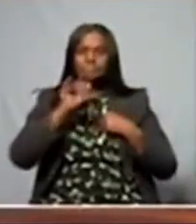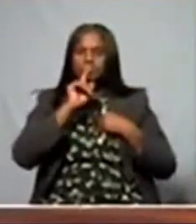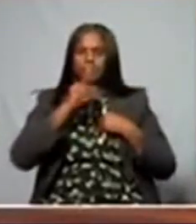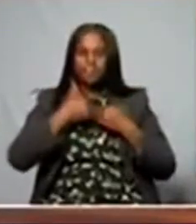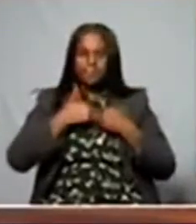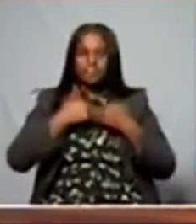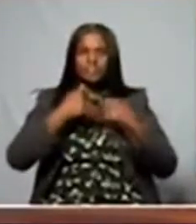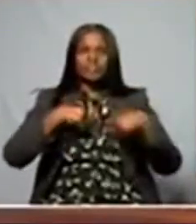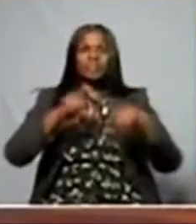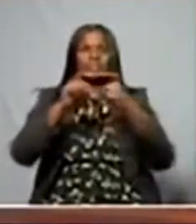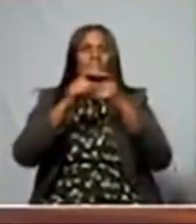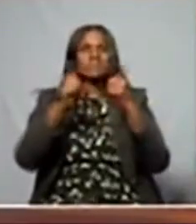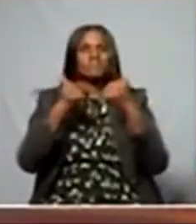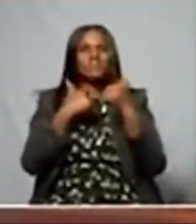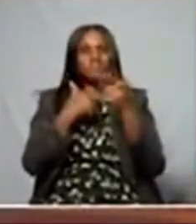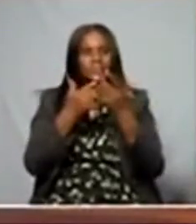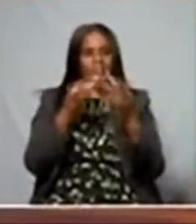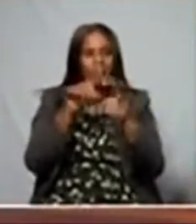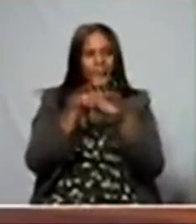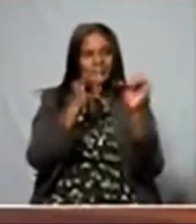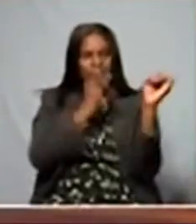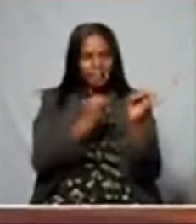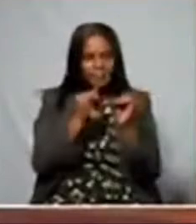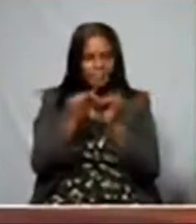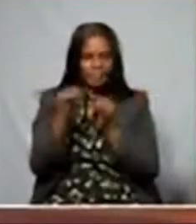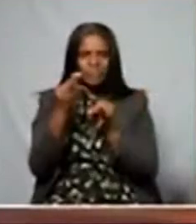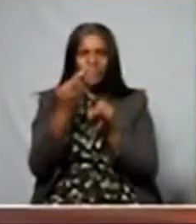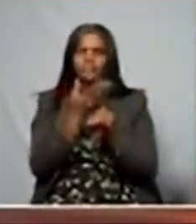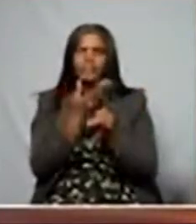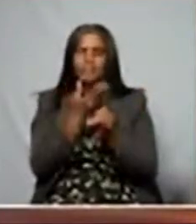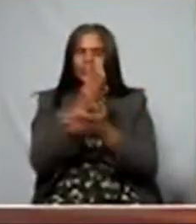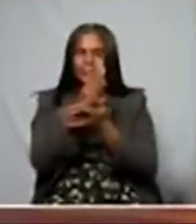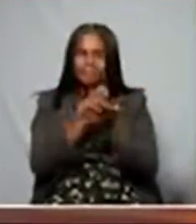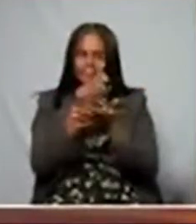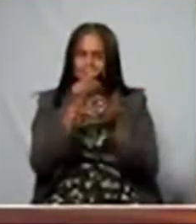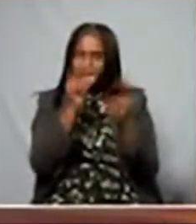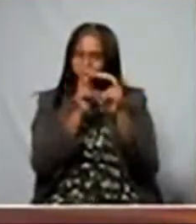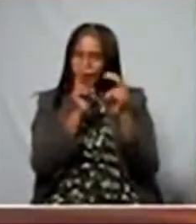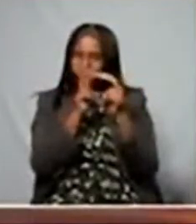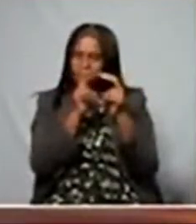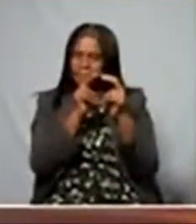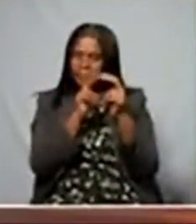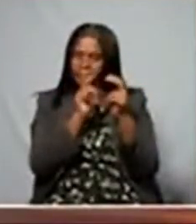had challenges on the implementation of some of the contracts.